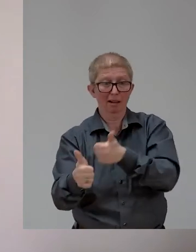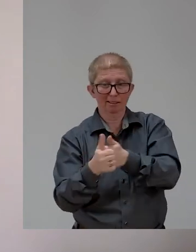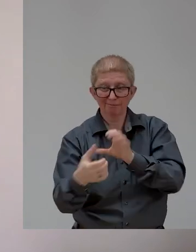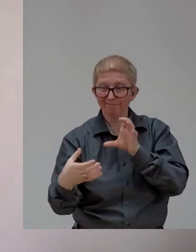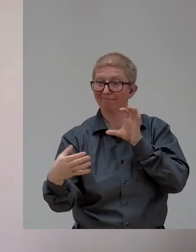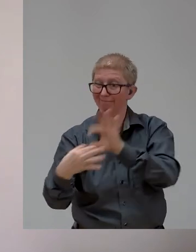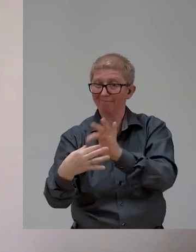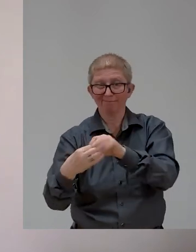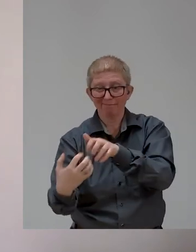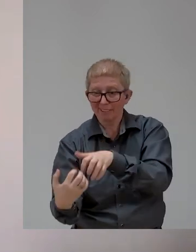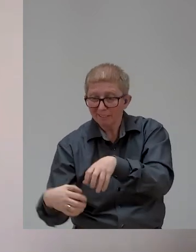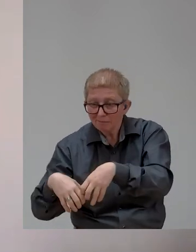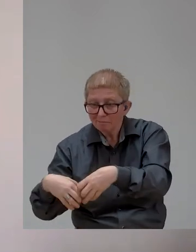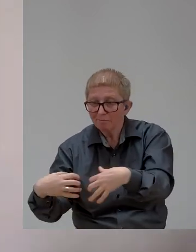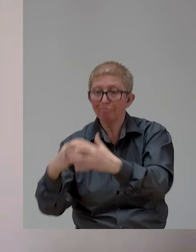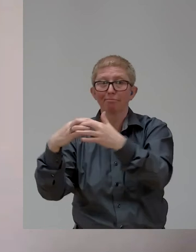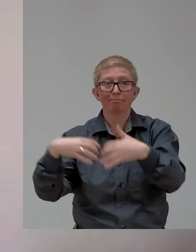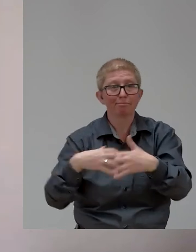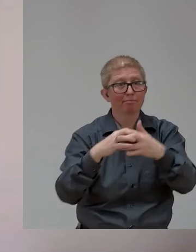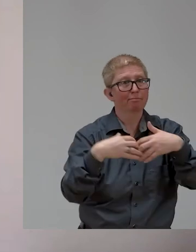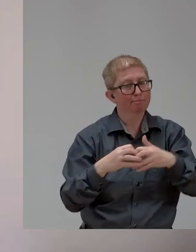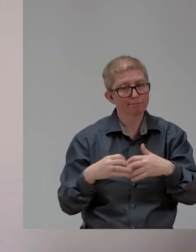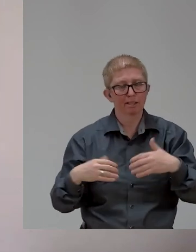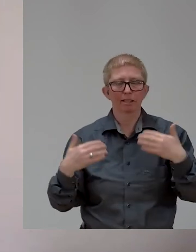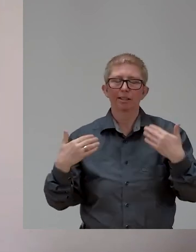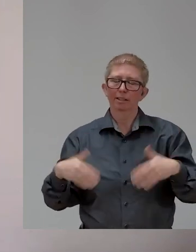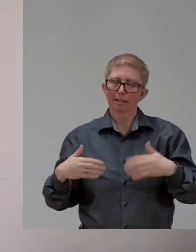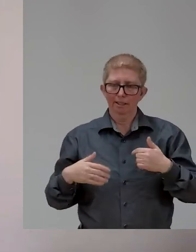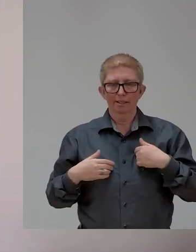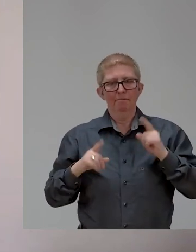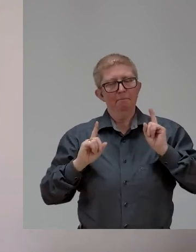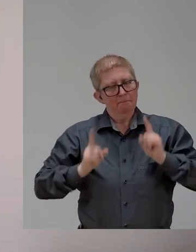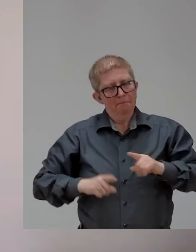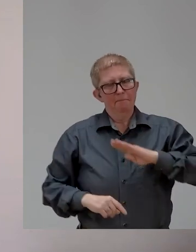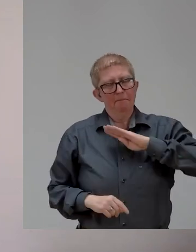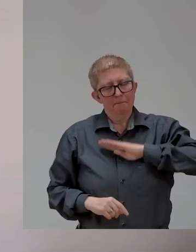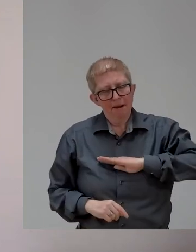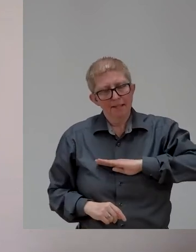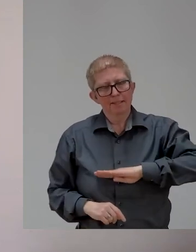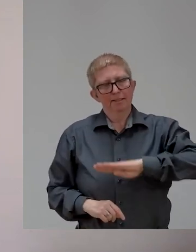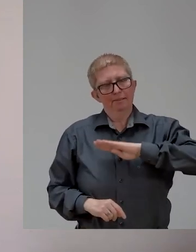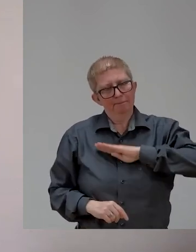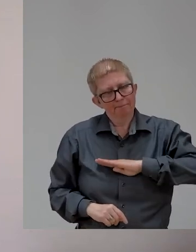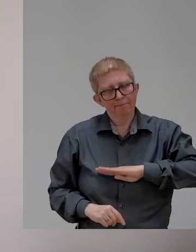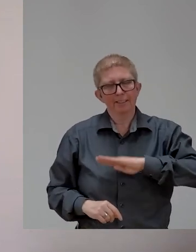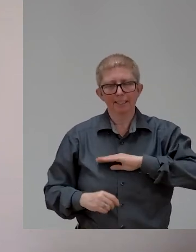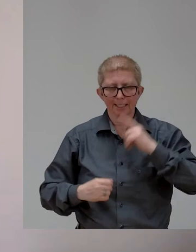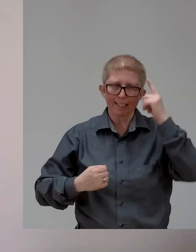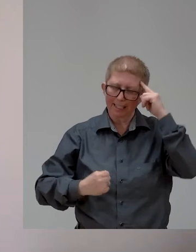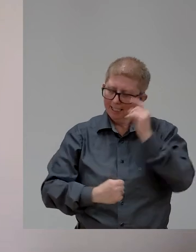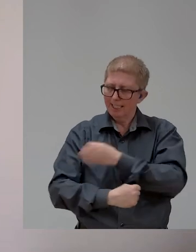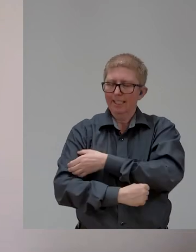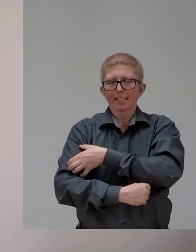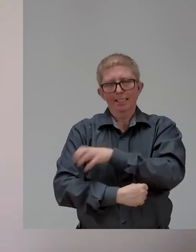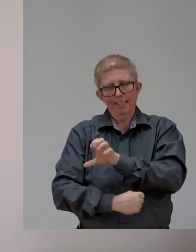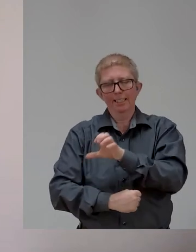took a lot of patience, a lot of perseverance, emails being sent, waiting